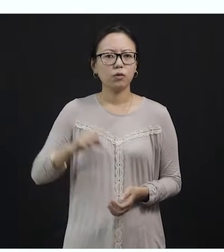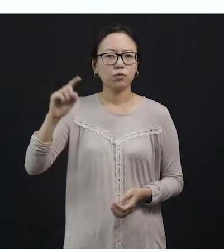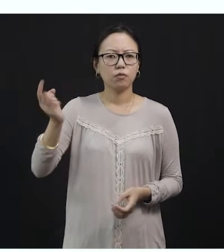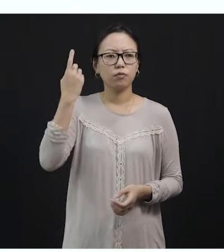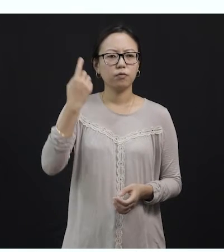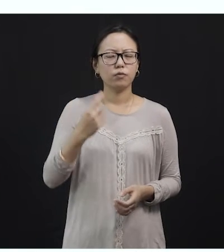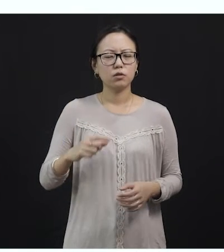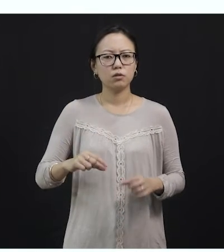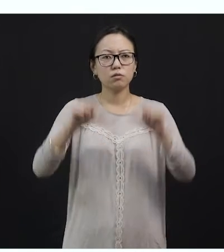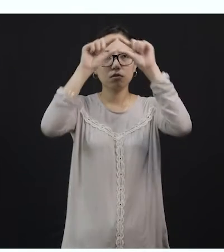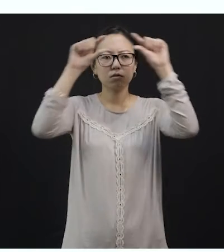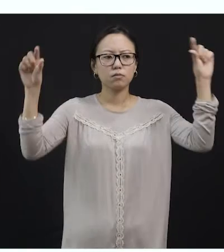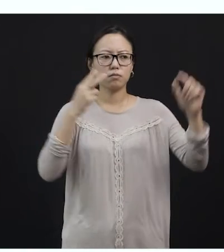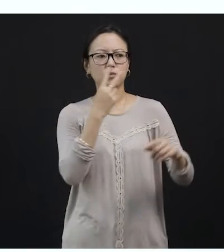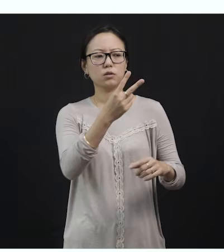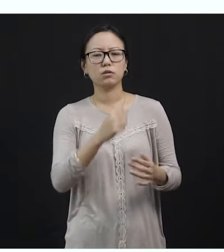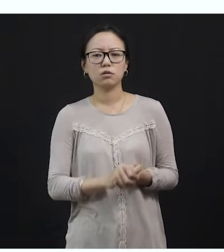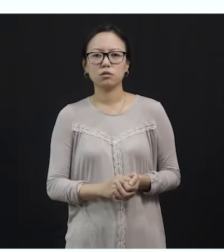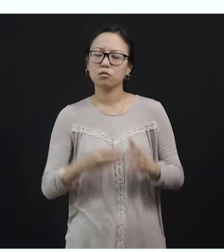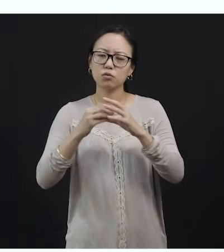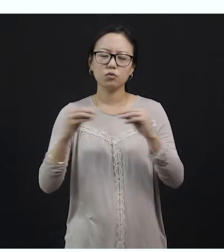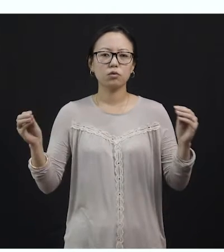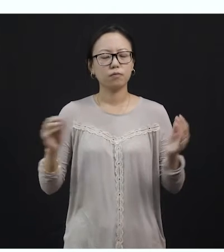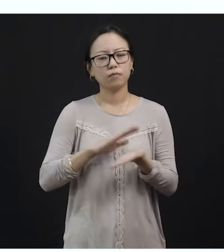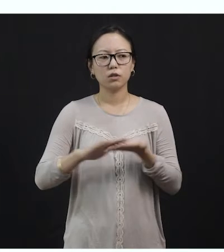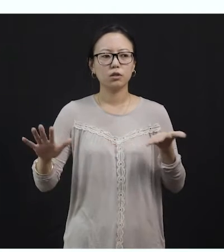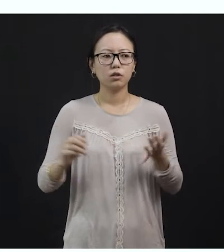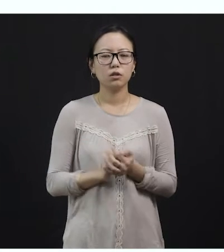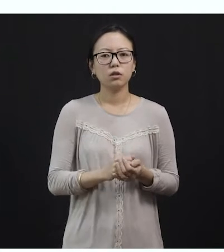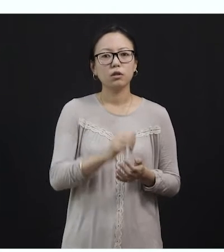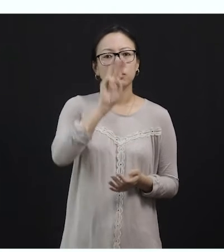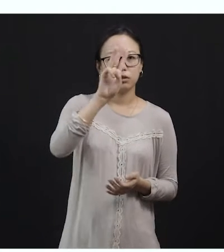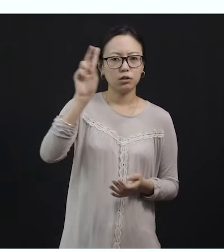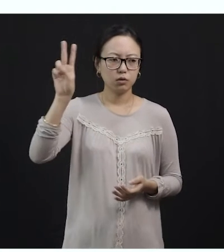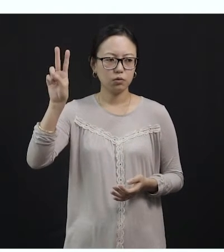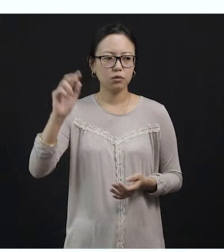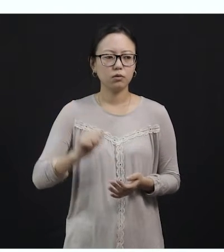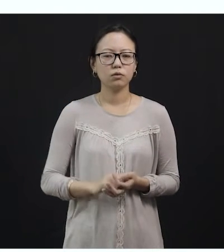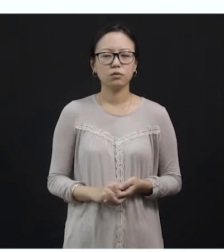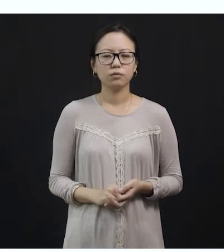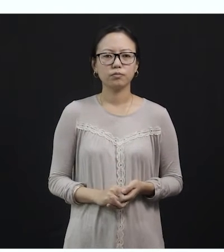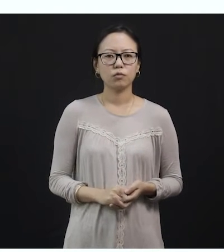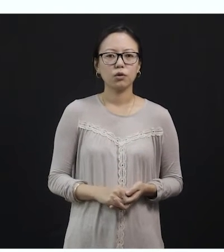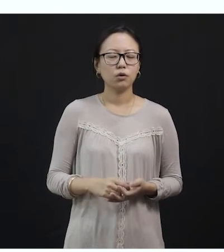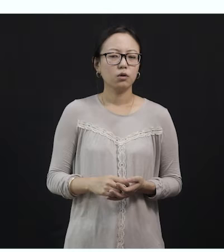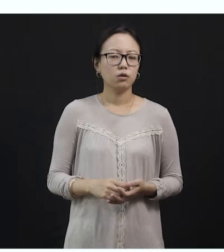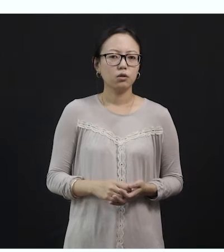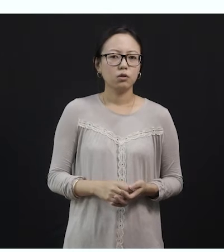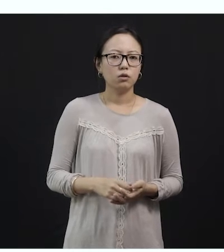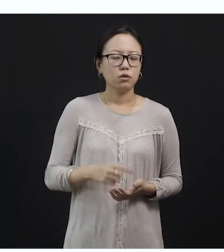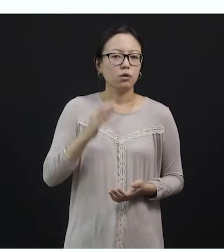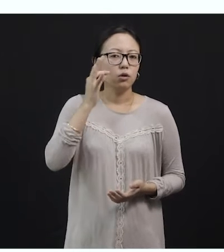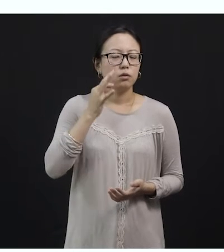3 blue strips. That's why we're writing in tens place 3. And we see 2 red strips. So we're writing